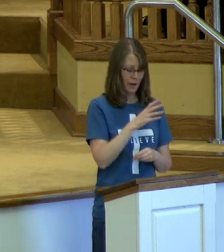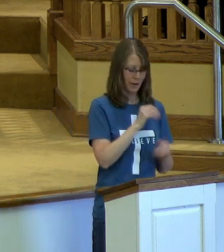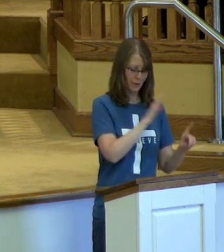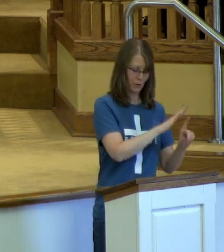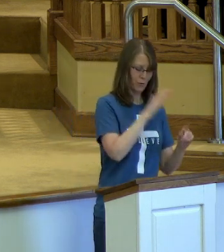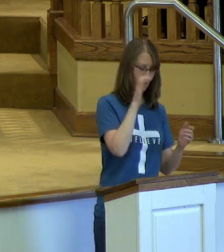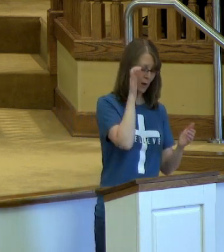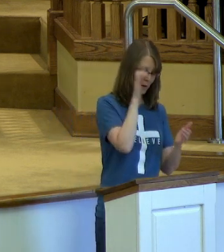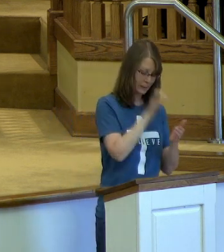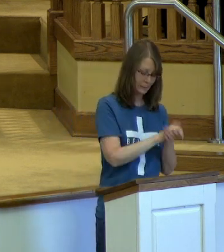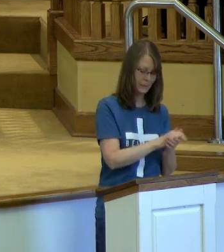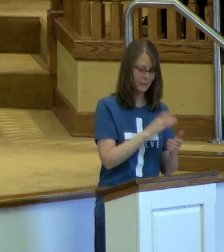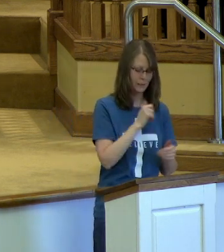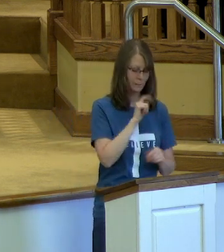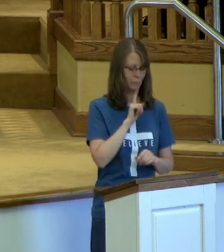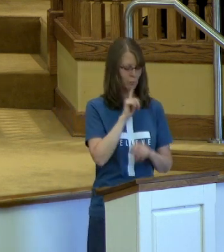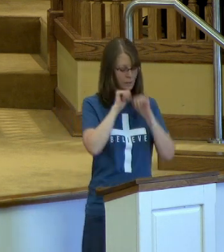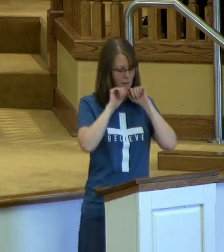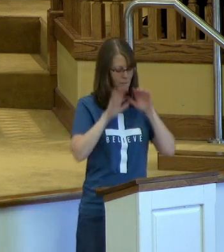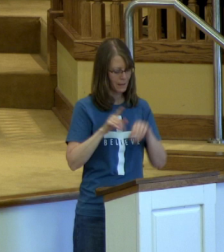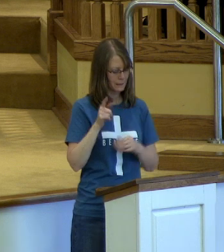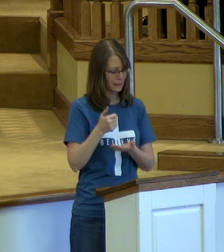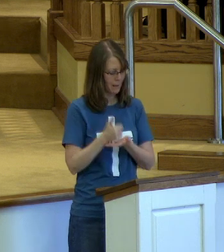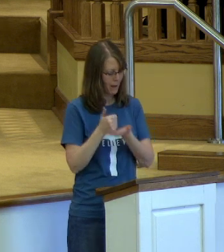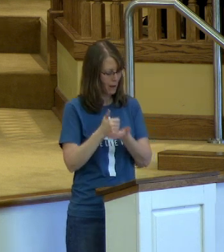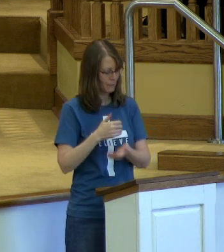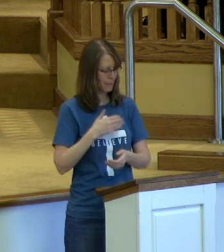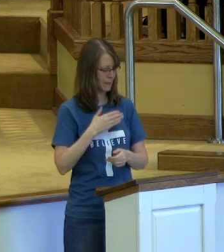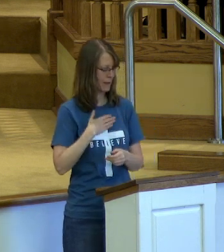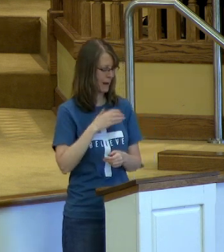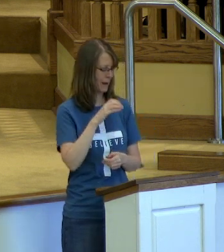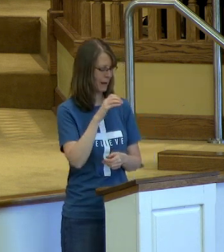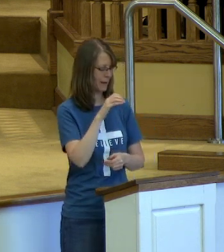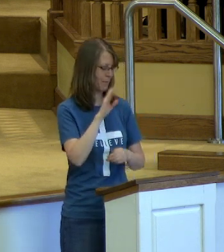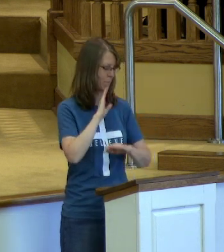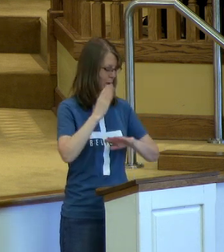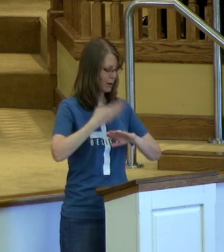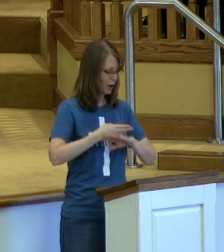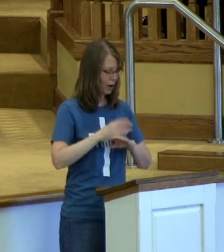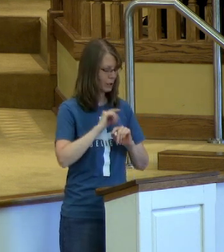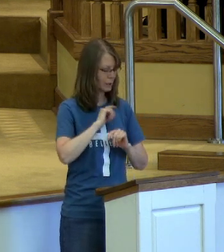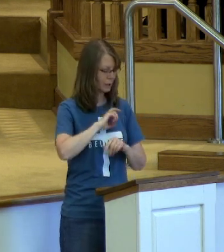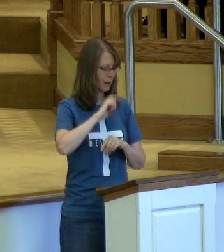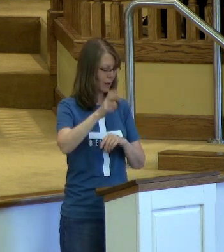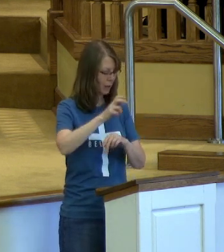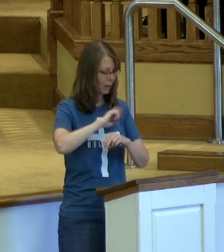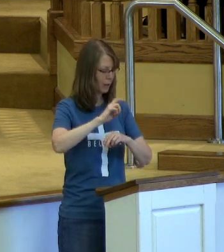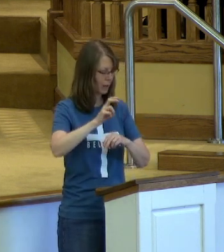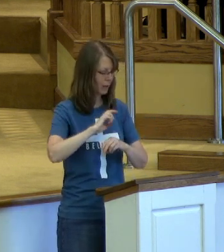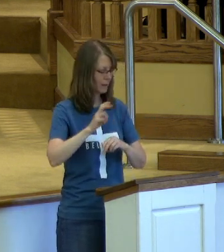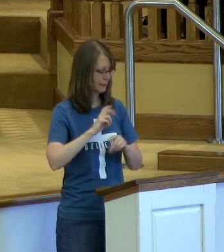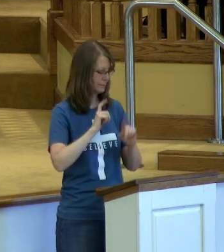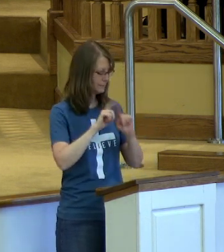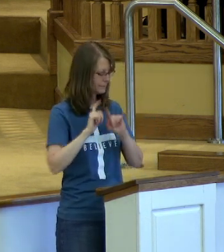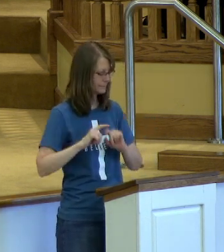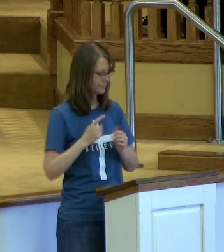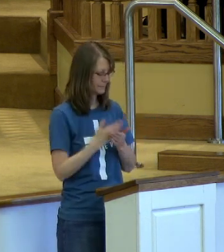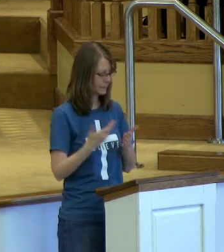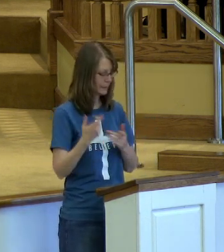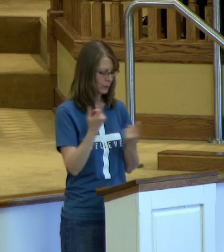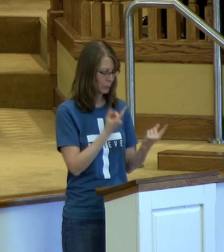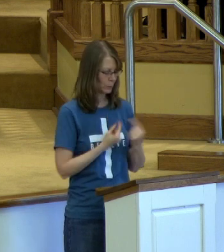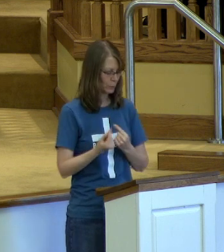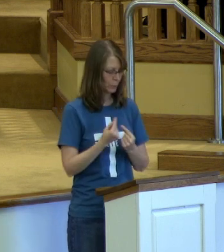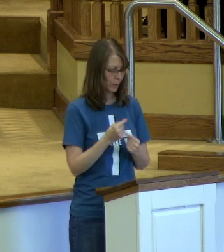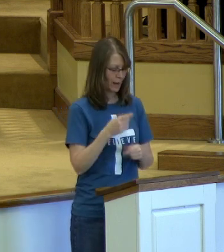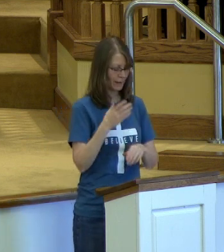to and from work, as well as with completing needed errands, among other things. Couple this with a great sending church, the members of which have welcomed her with